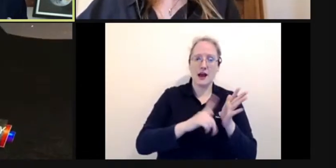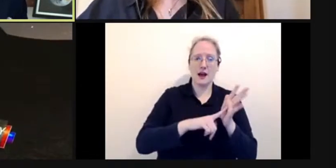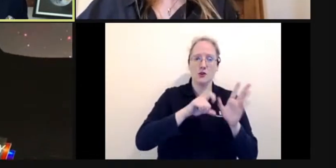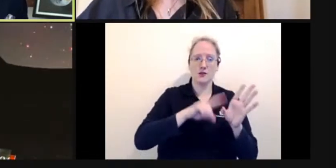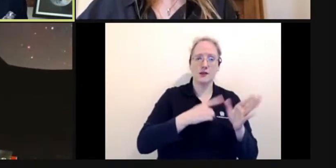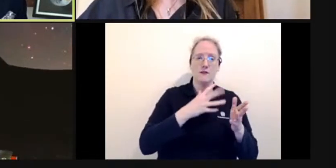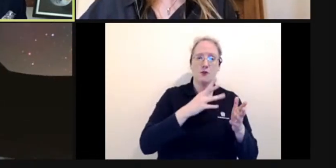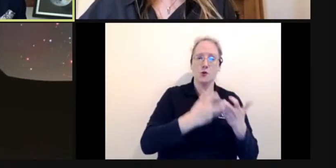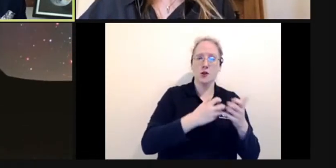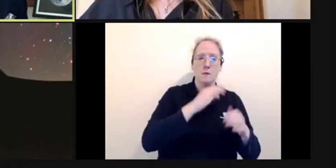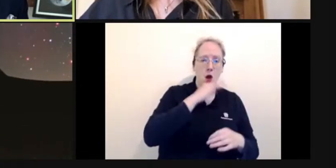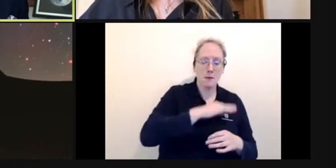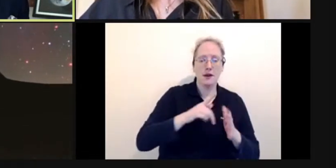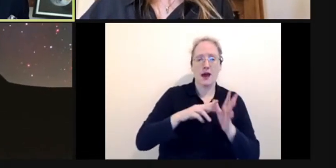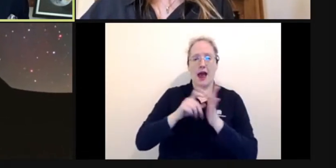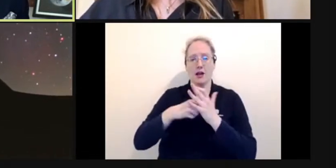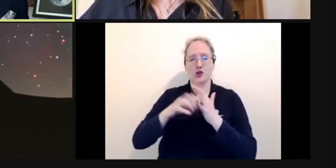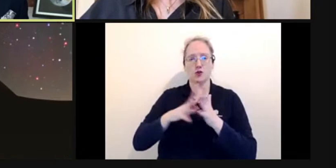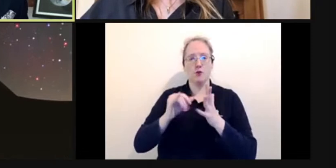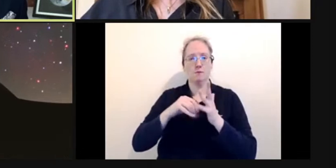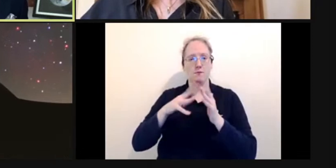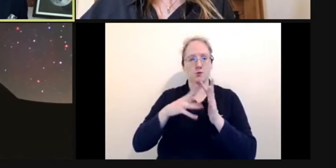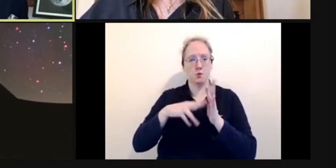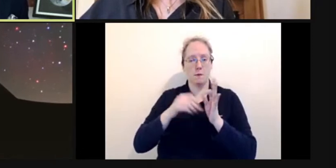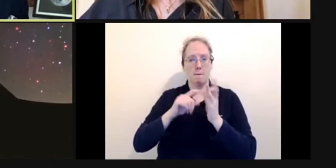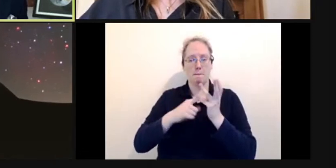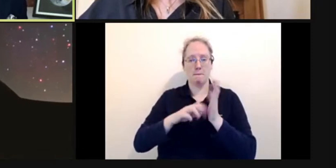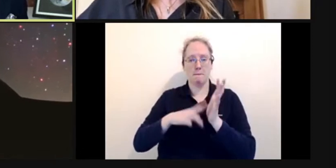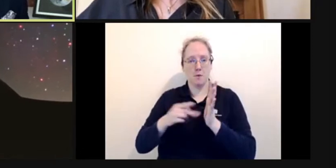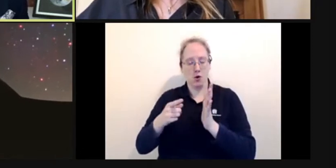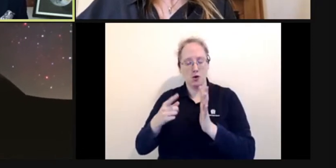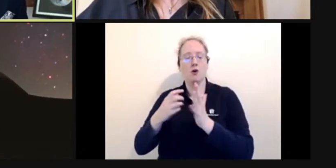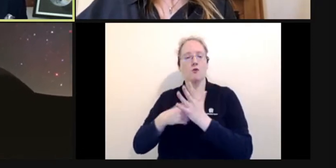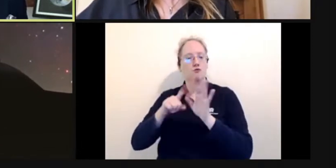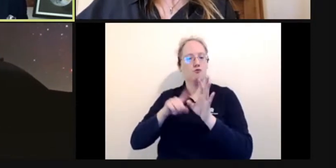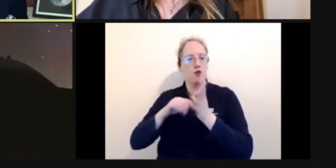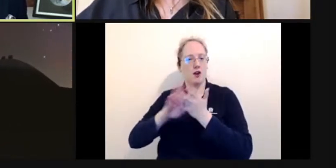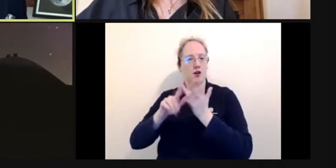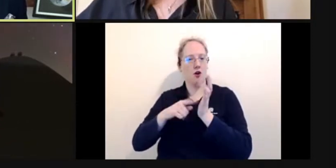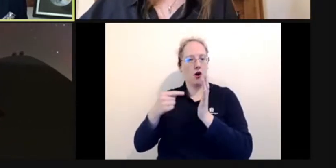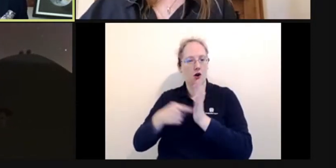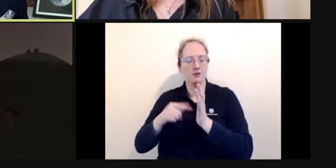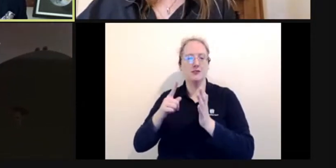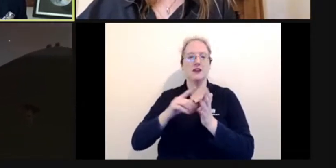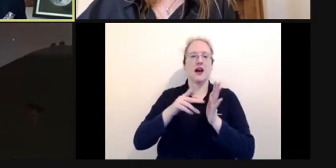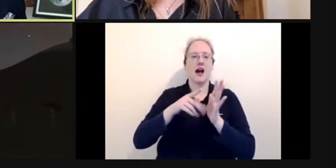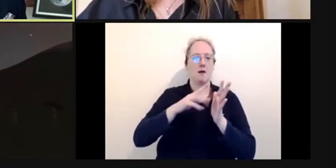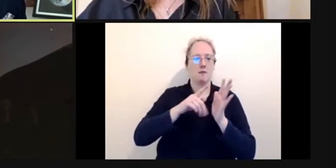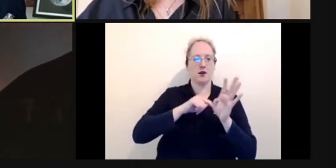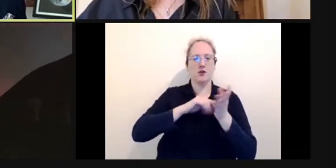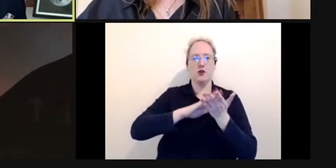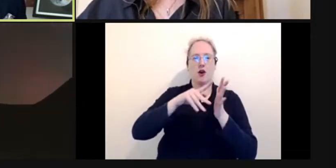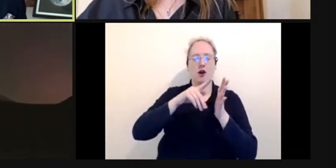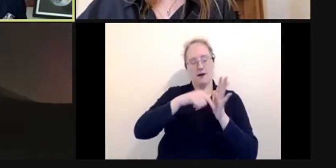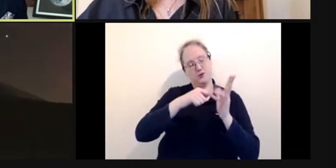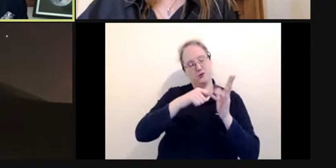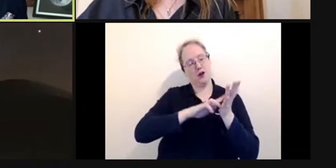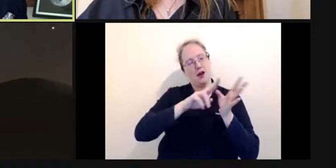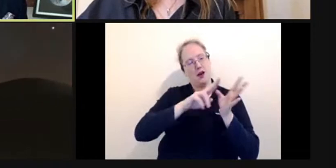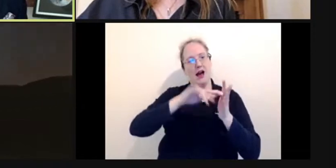from Swinburne, Reinhold from Monash, Sean, Disha, Anushka, and Johannes from ANU. Thank you all for your